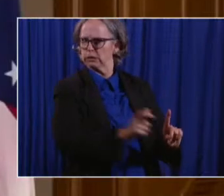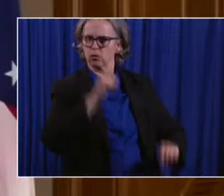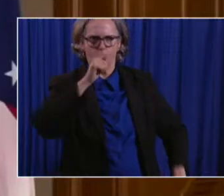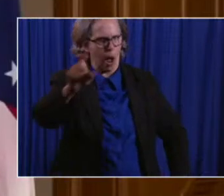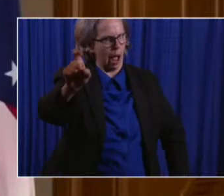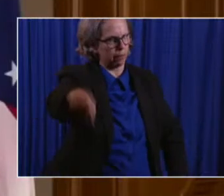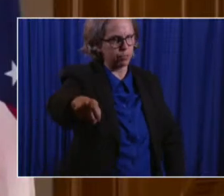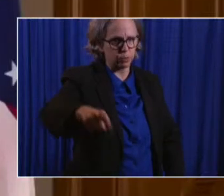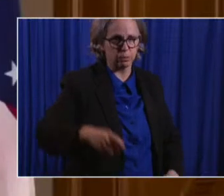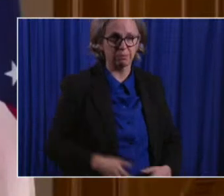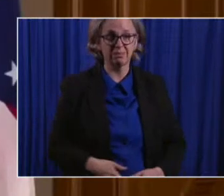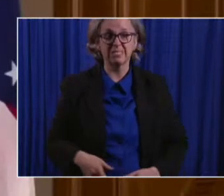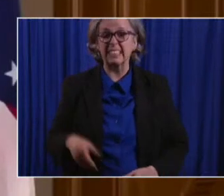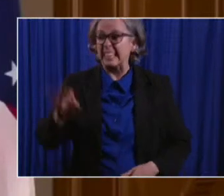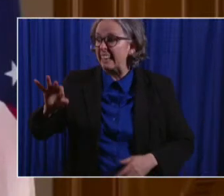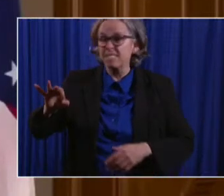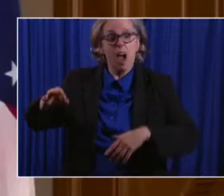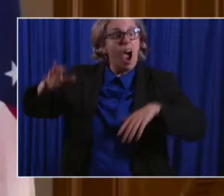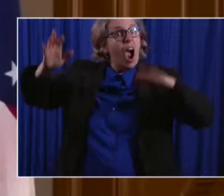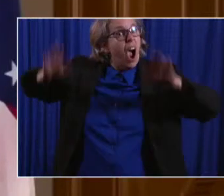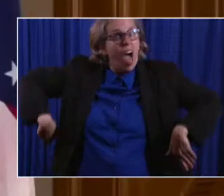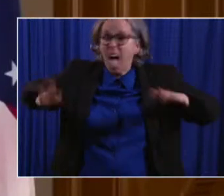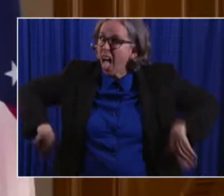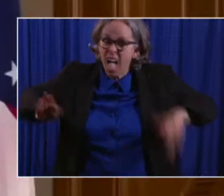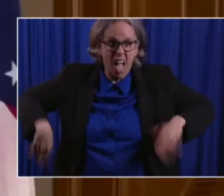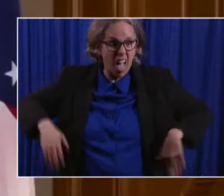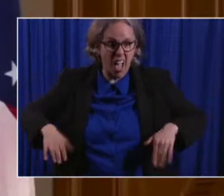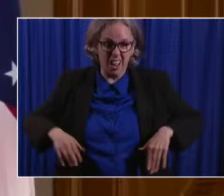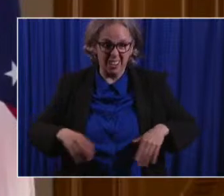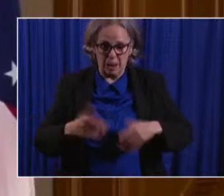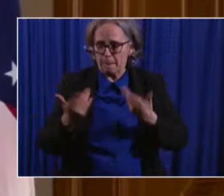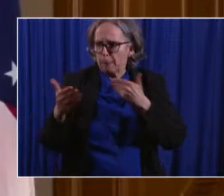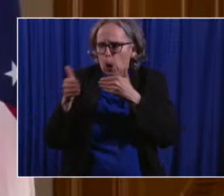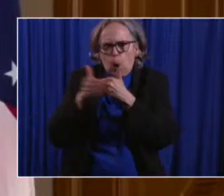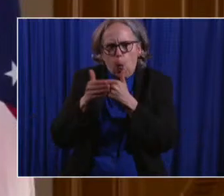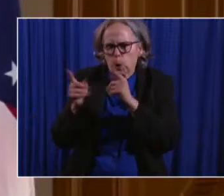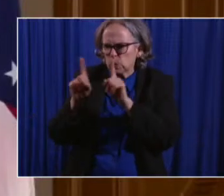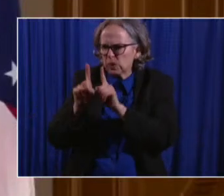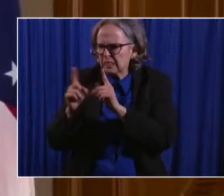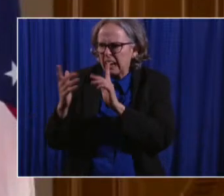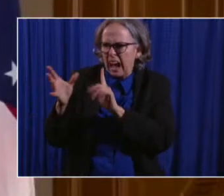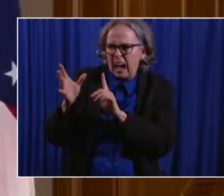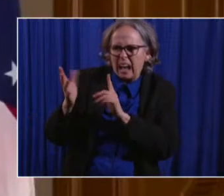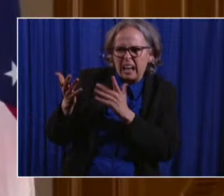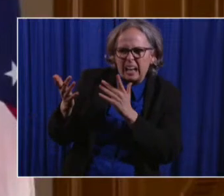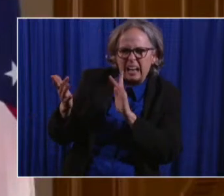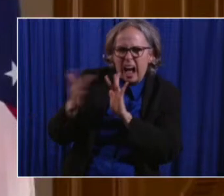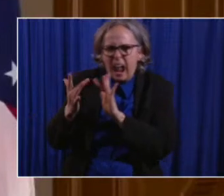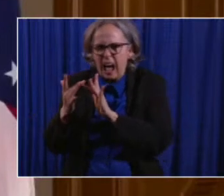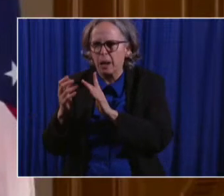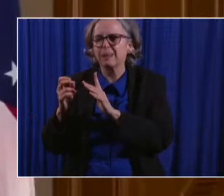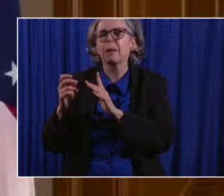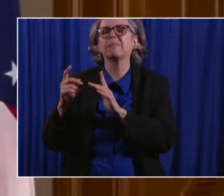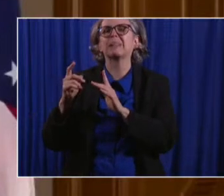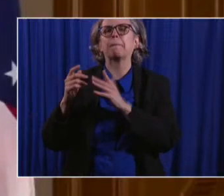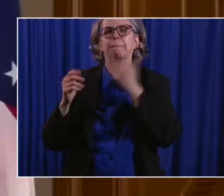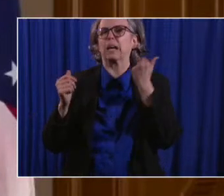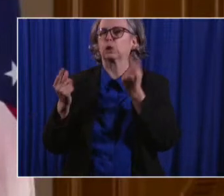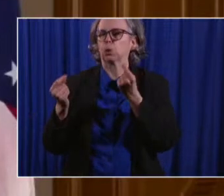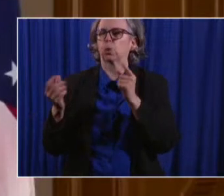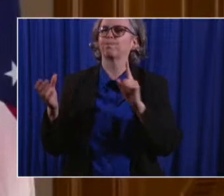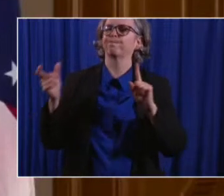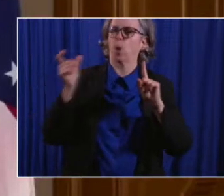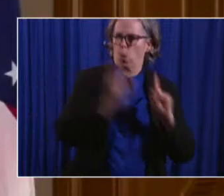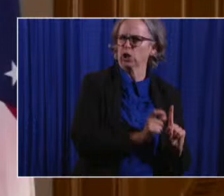of the positive case should, in fact, quarantine. So unvaccinated children who have a close